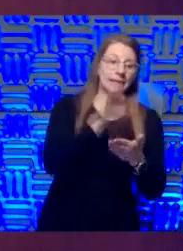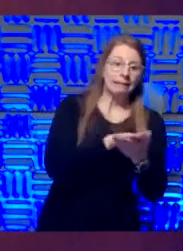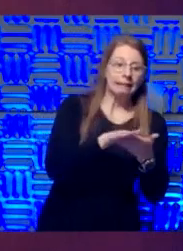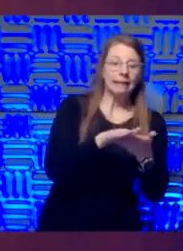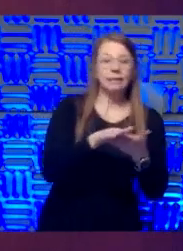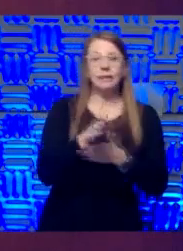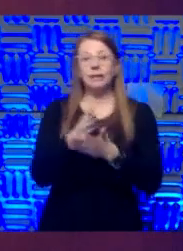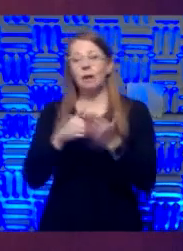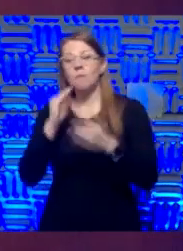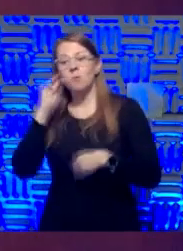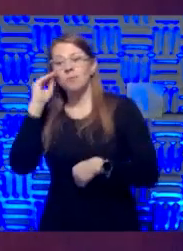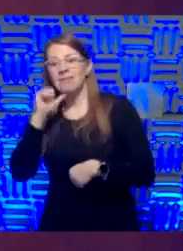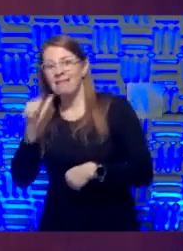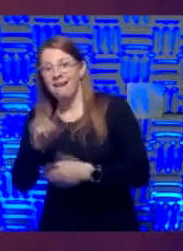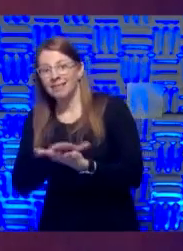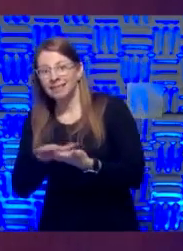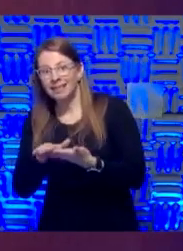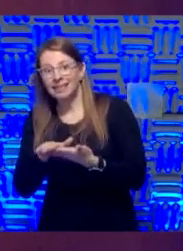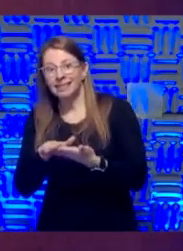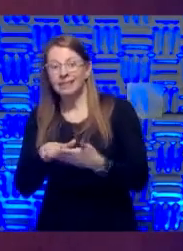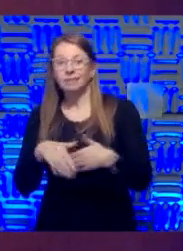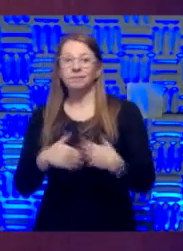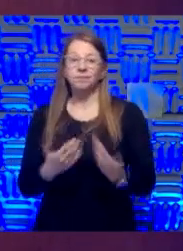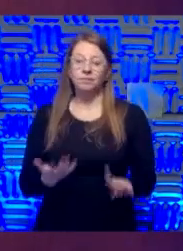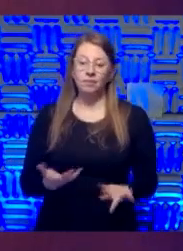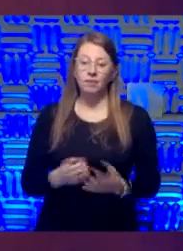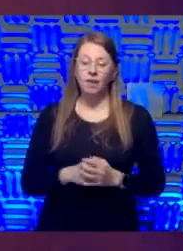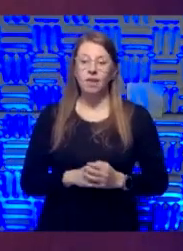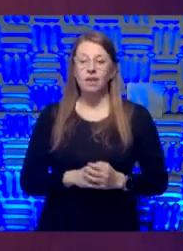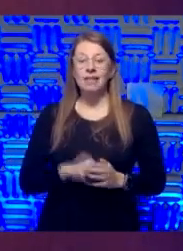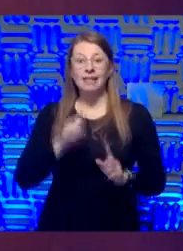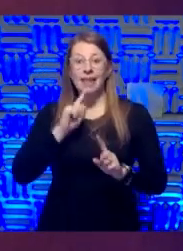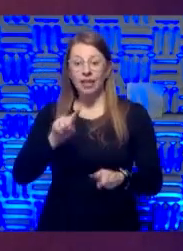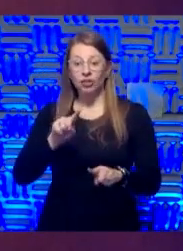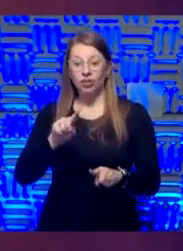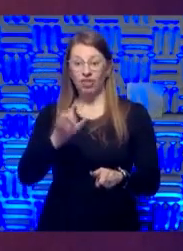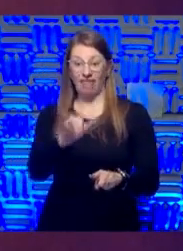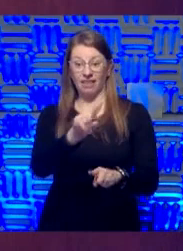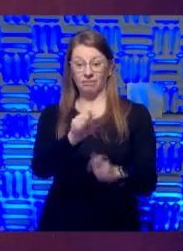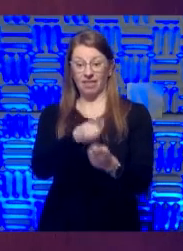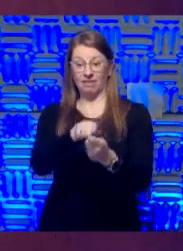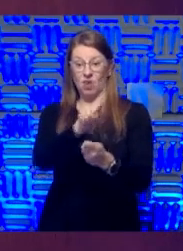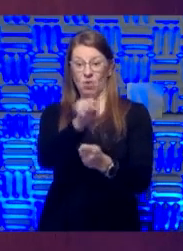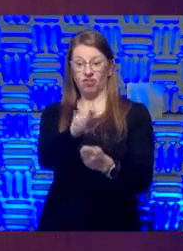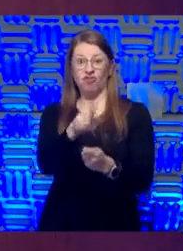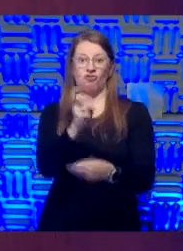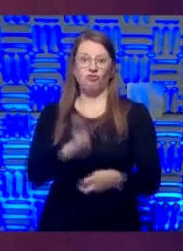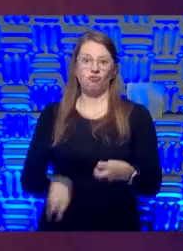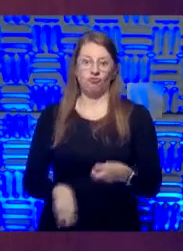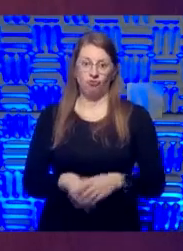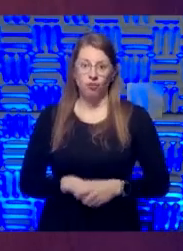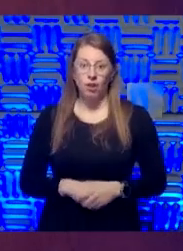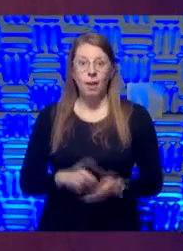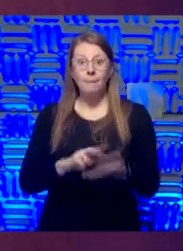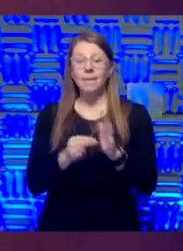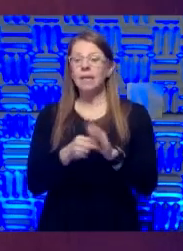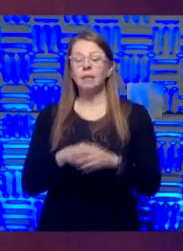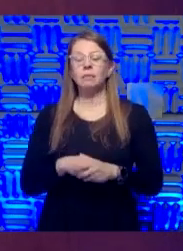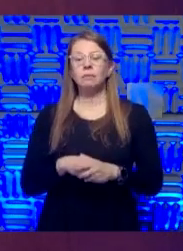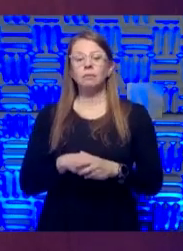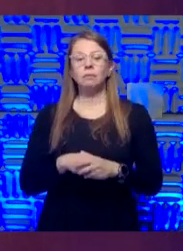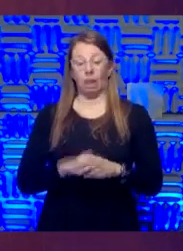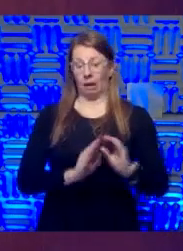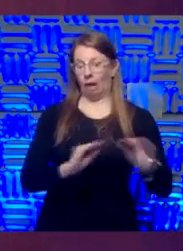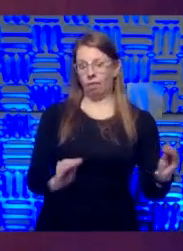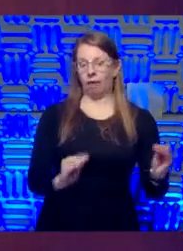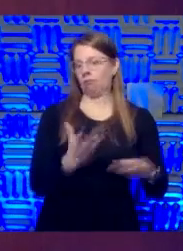so clean. So, the answer to that question is hard. I'm not convinced that saying your child should not do anything